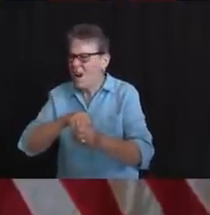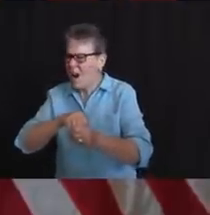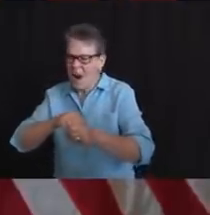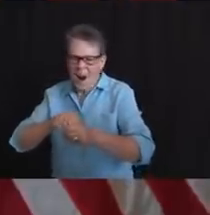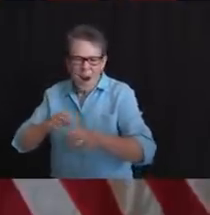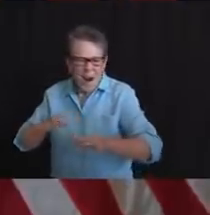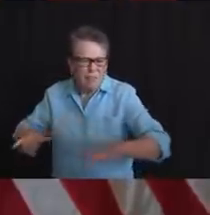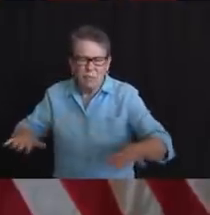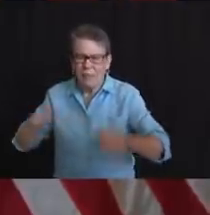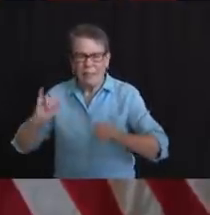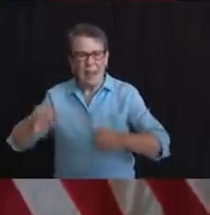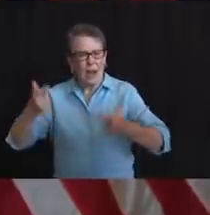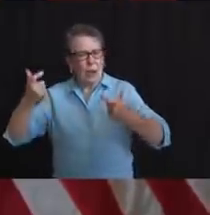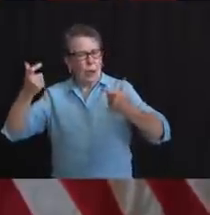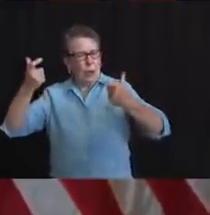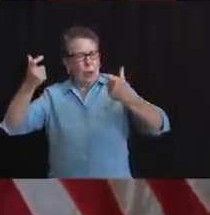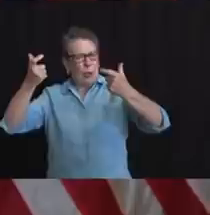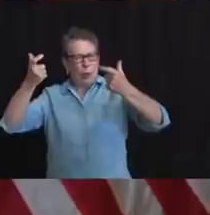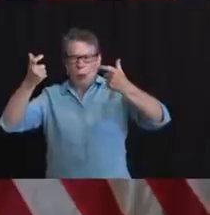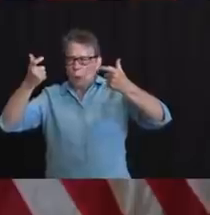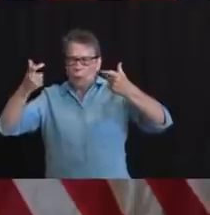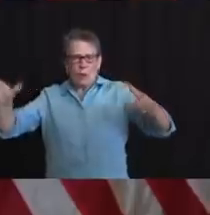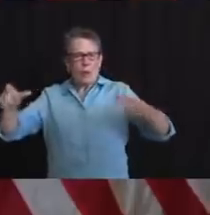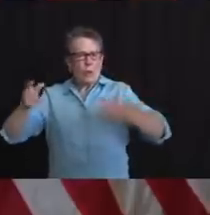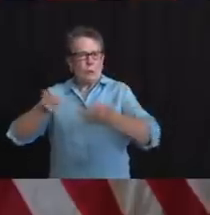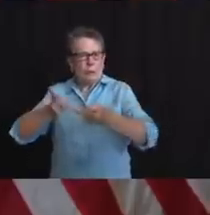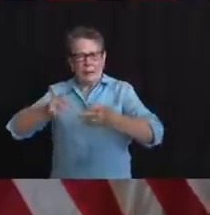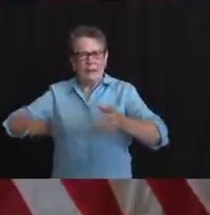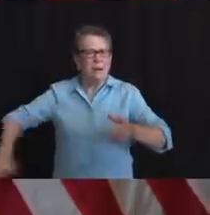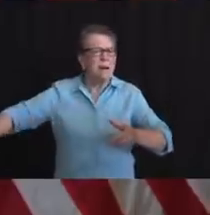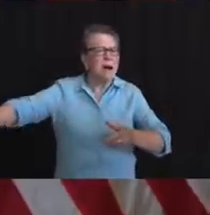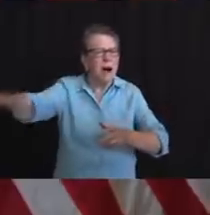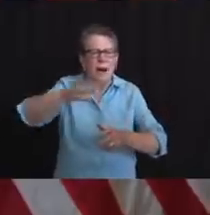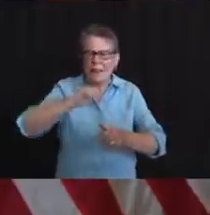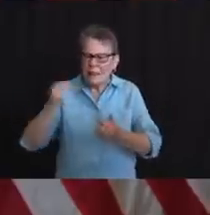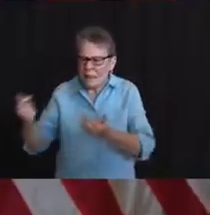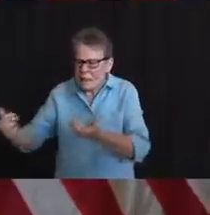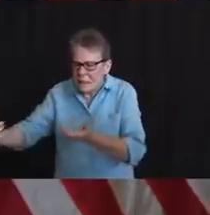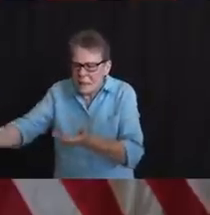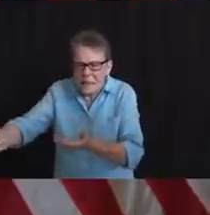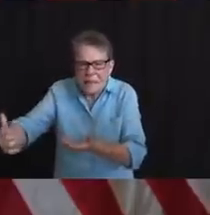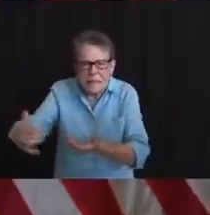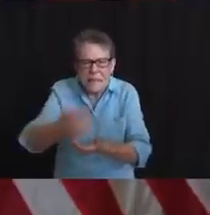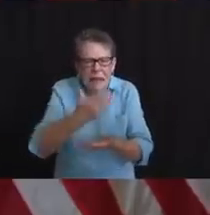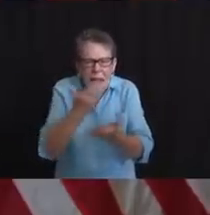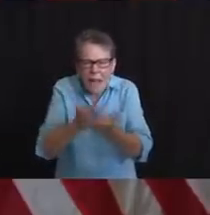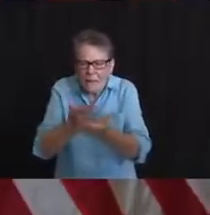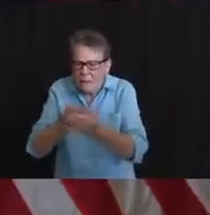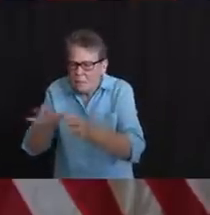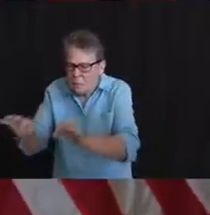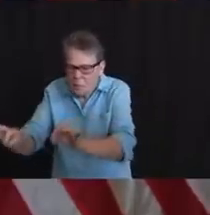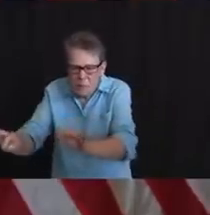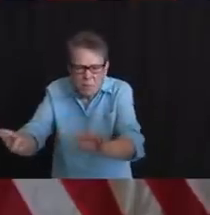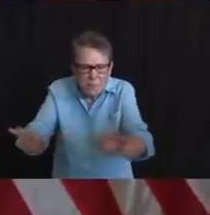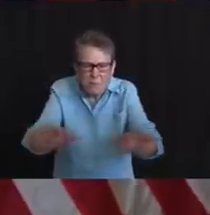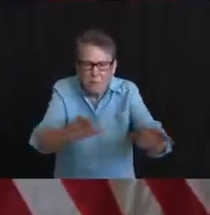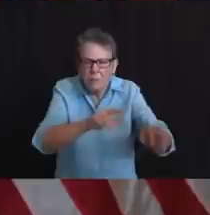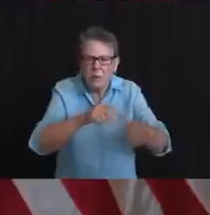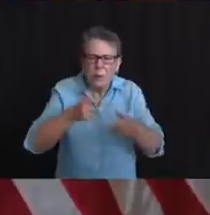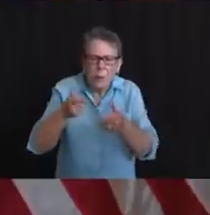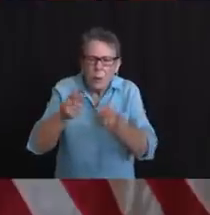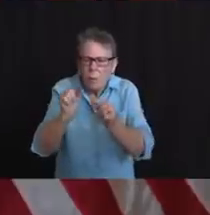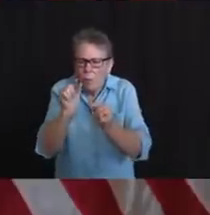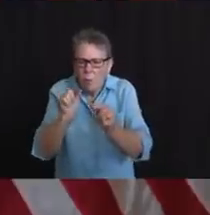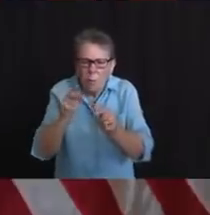recovered. Interviews are still being conducted. Search warrants are being executed, and forensic evidence being analyzed. So I